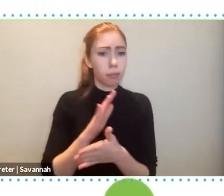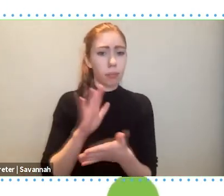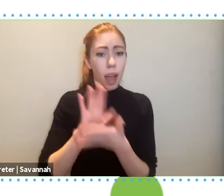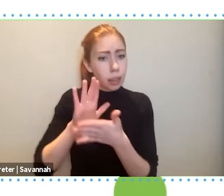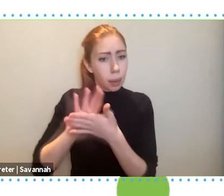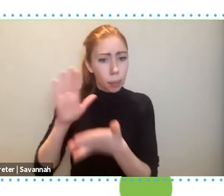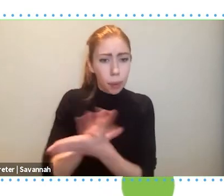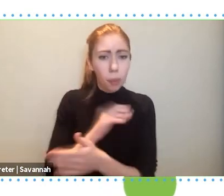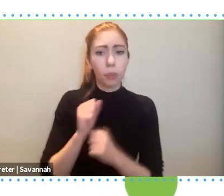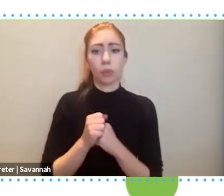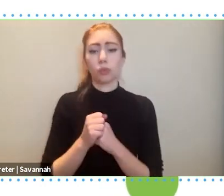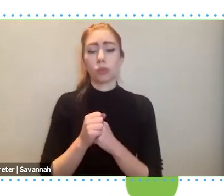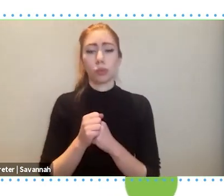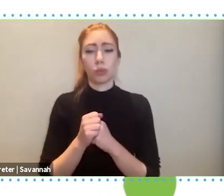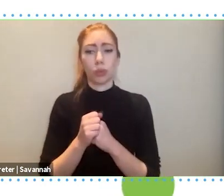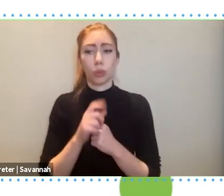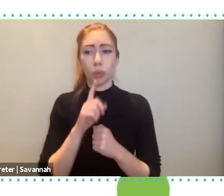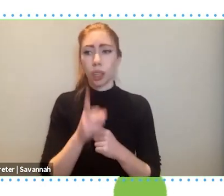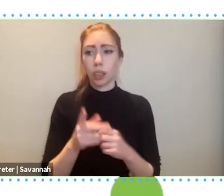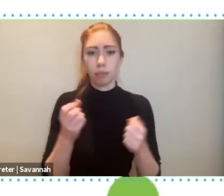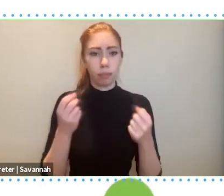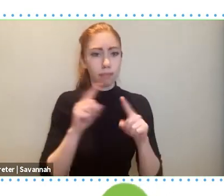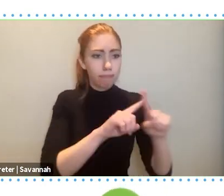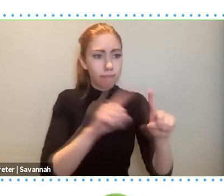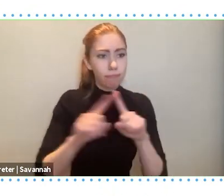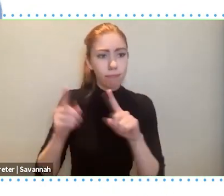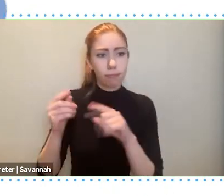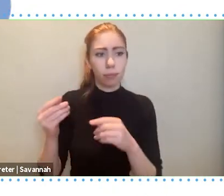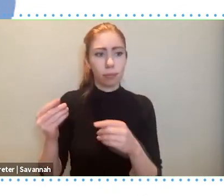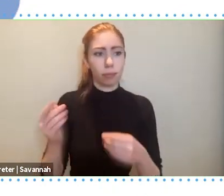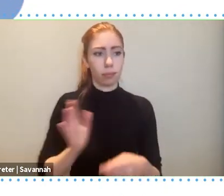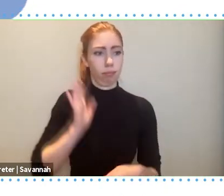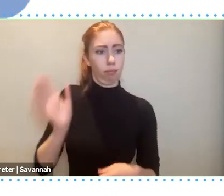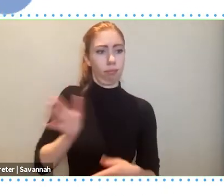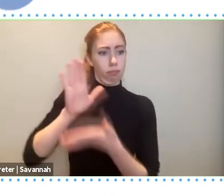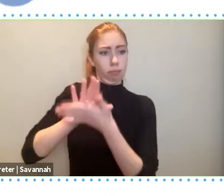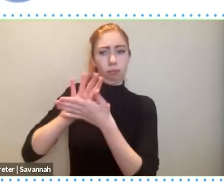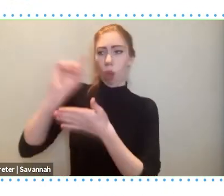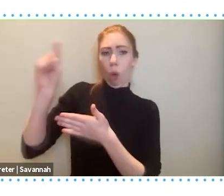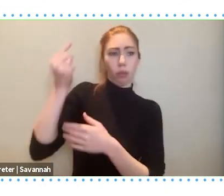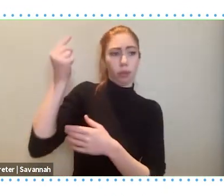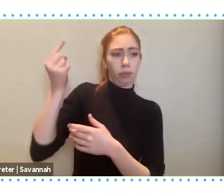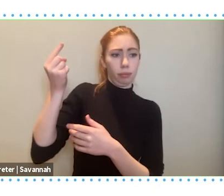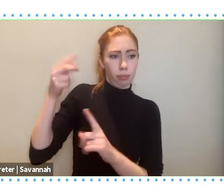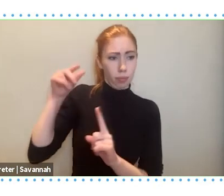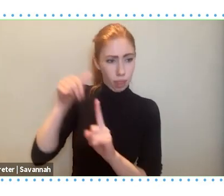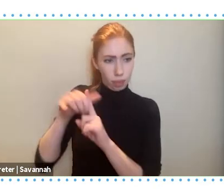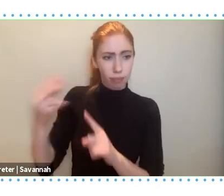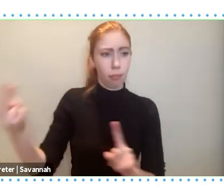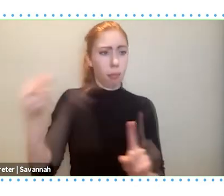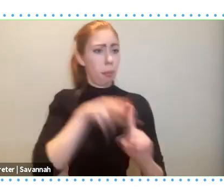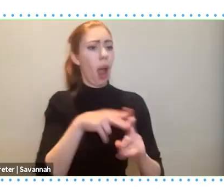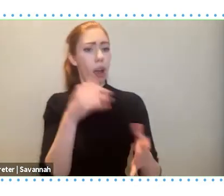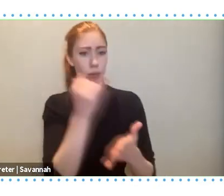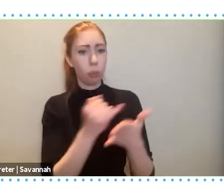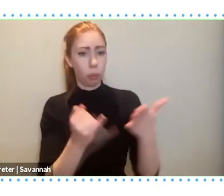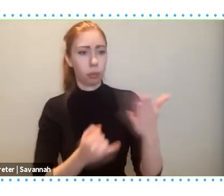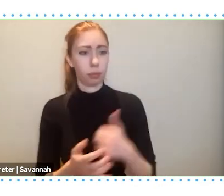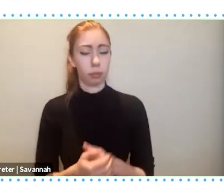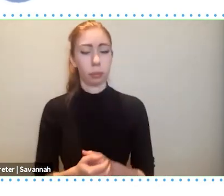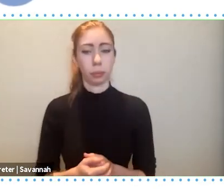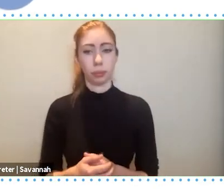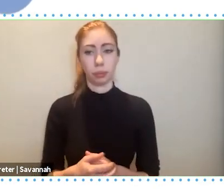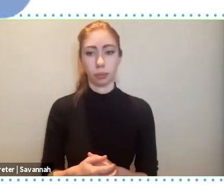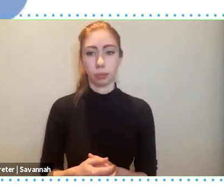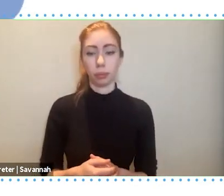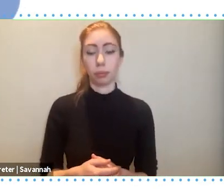know, we really need to engage with, you know, people who are able to. There is a benefit at times to